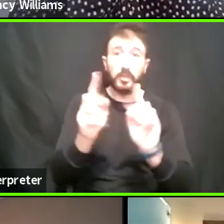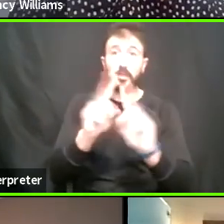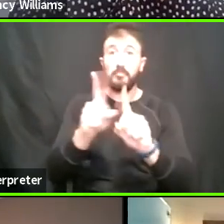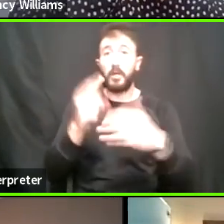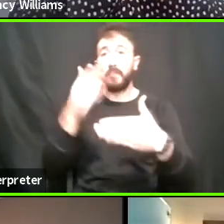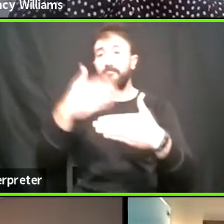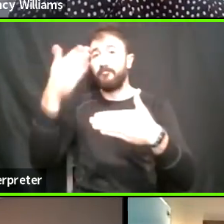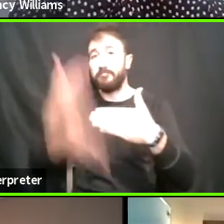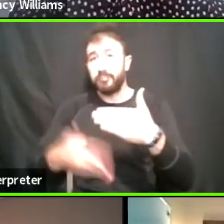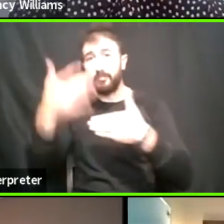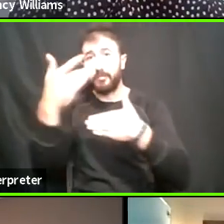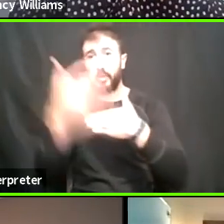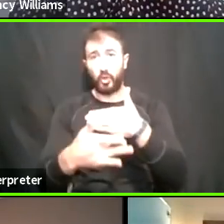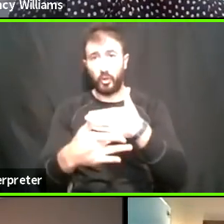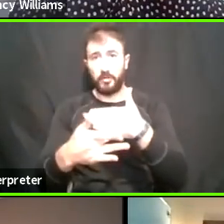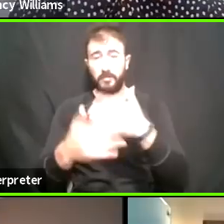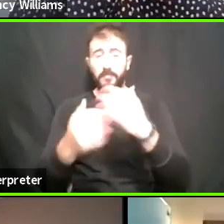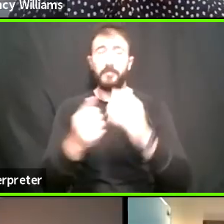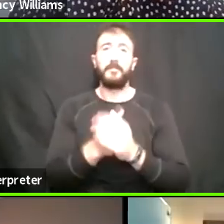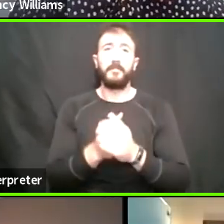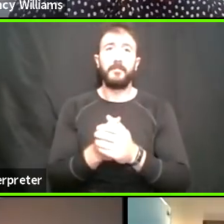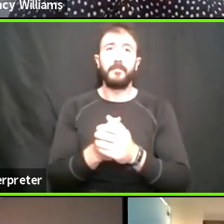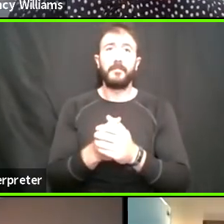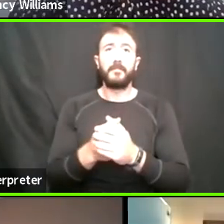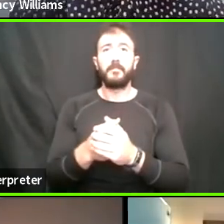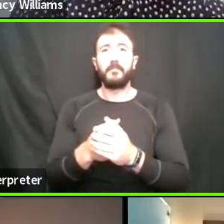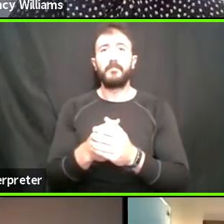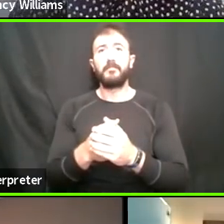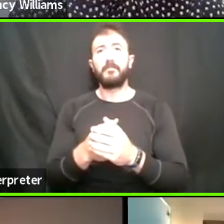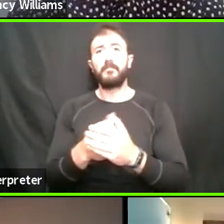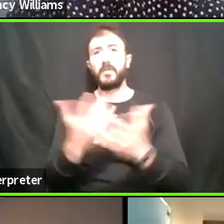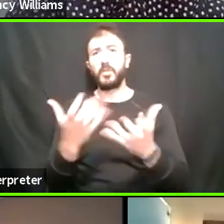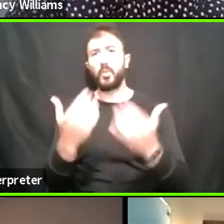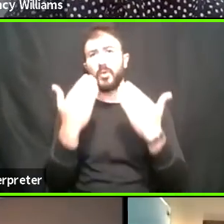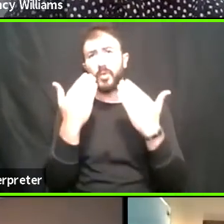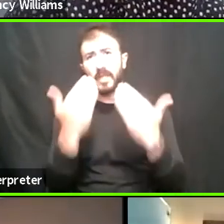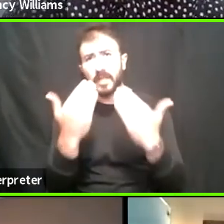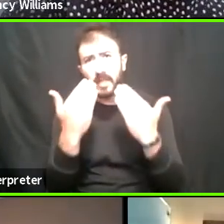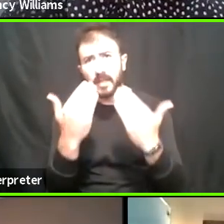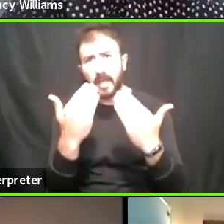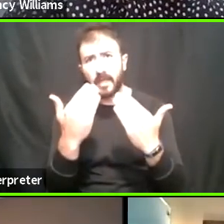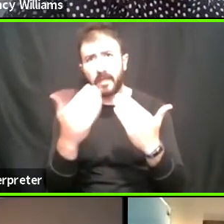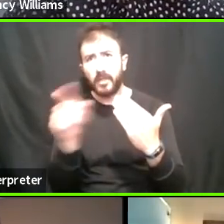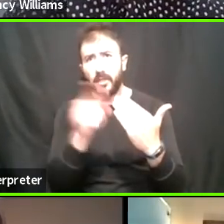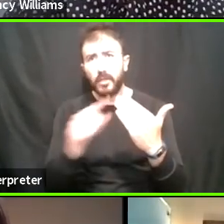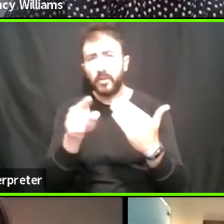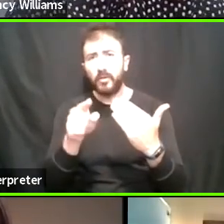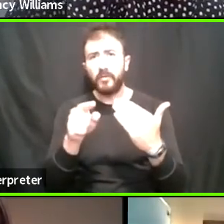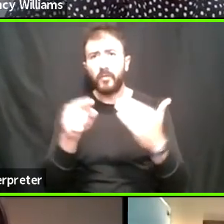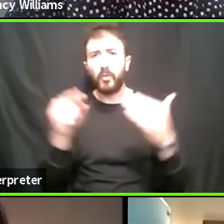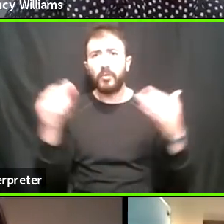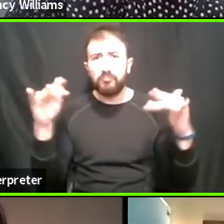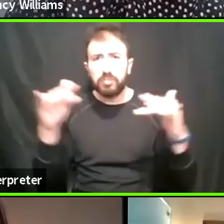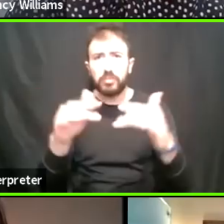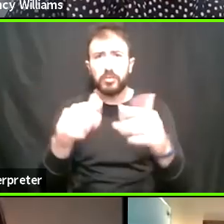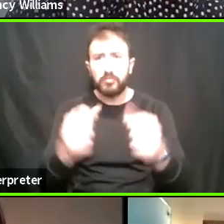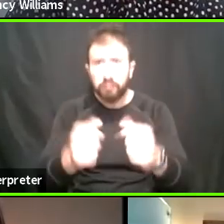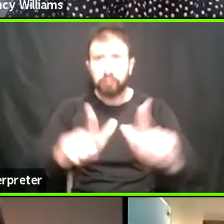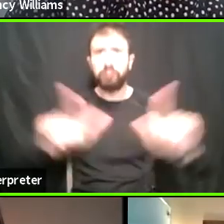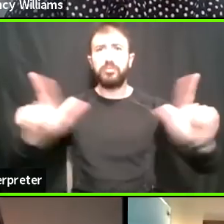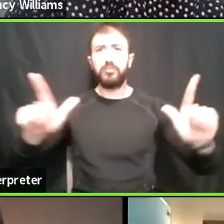that. And I just want to thank everybody for listening in. Know that there's more training that's gonna be